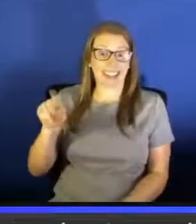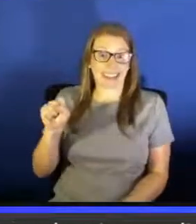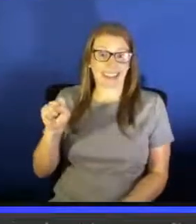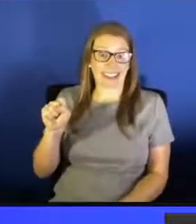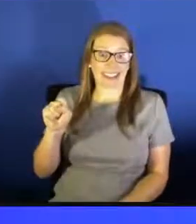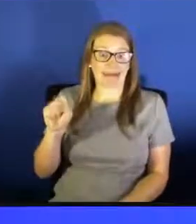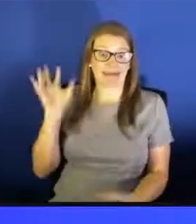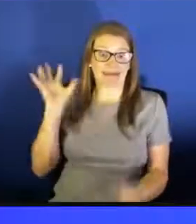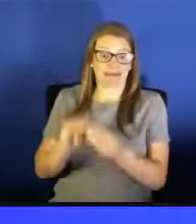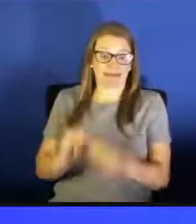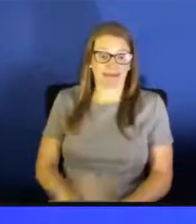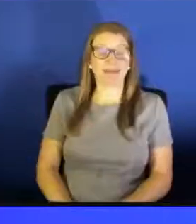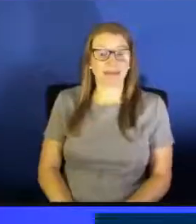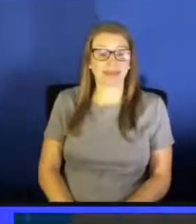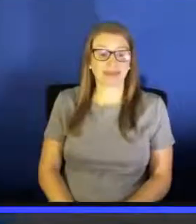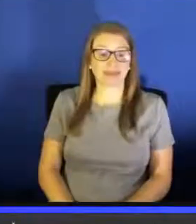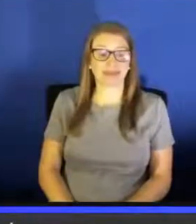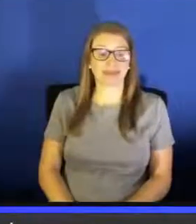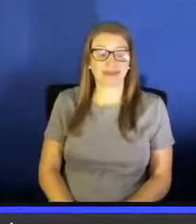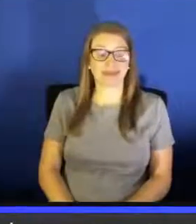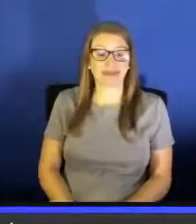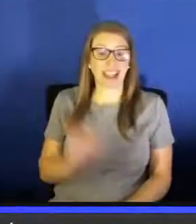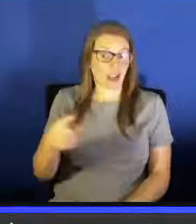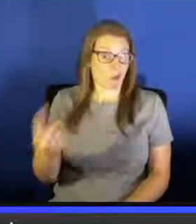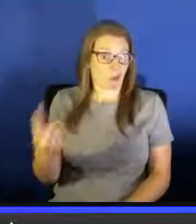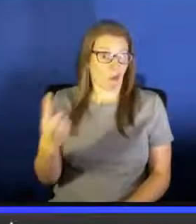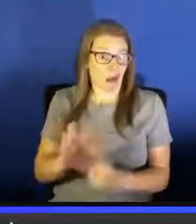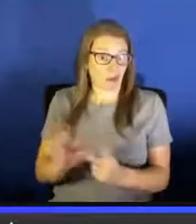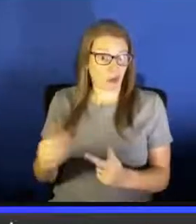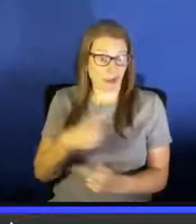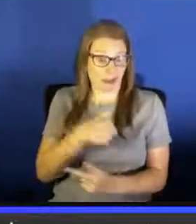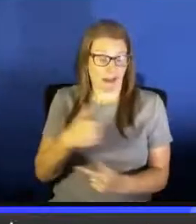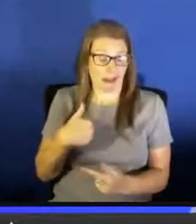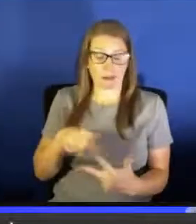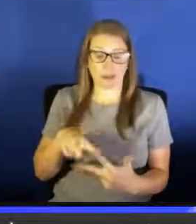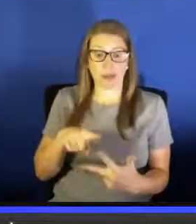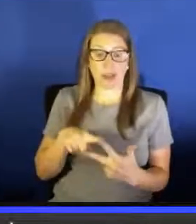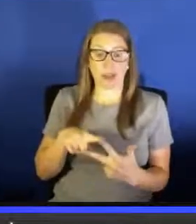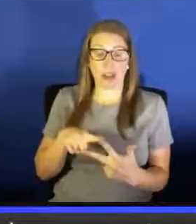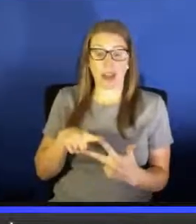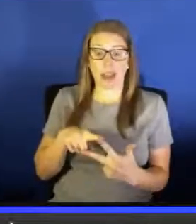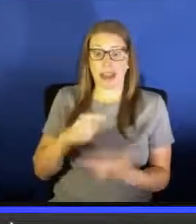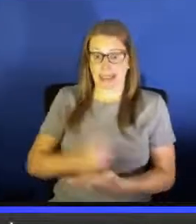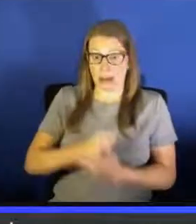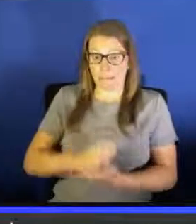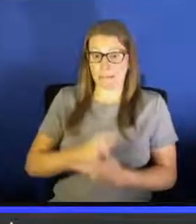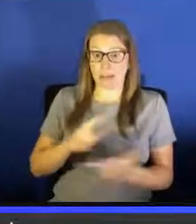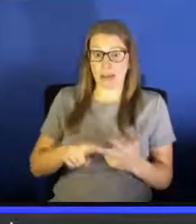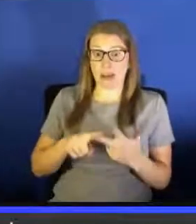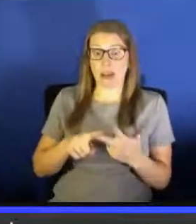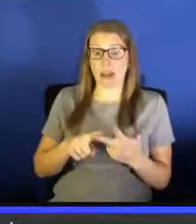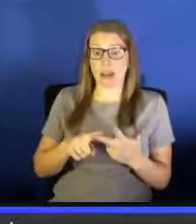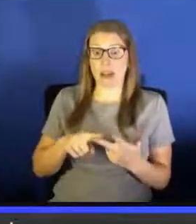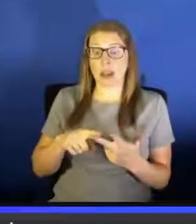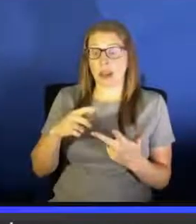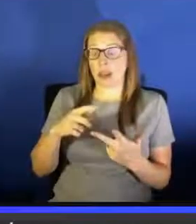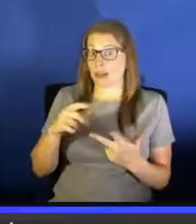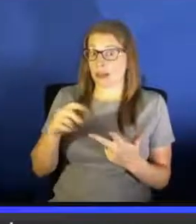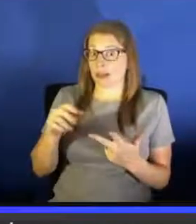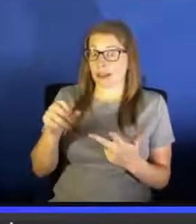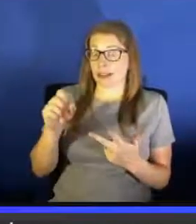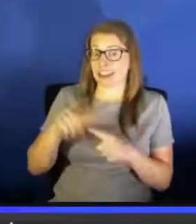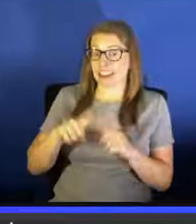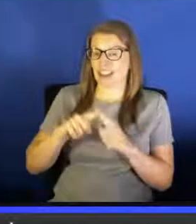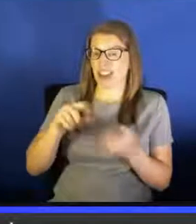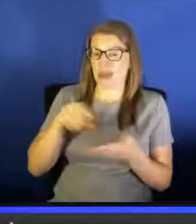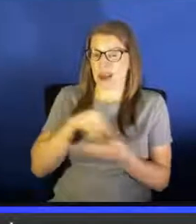That is one of our options that we have. We also have brachytherapy. We have stereotactic body radiation. There's a lot of different options which